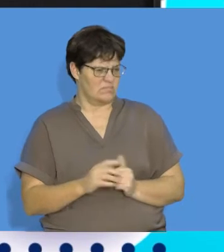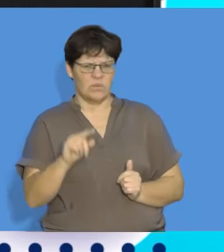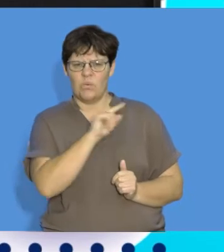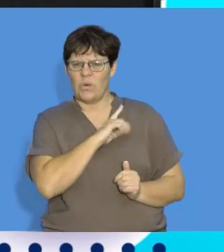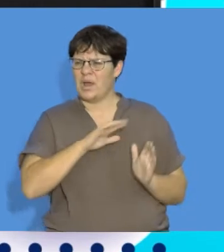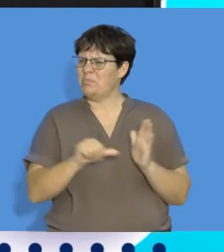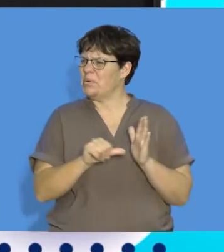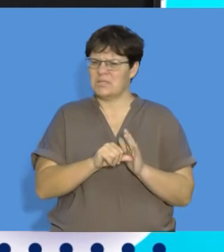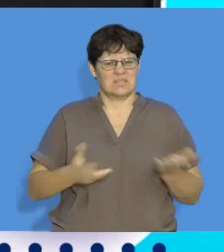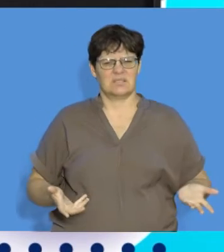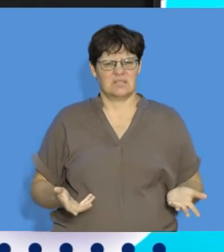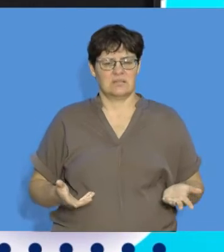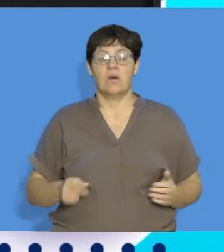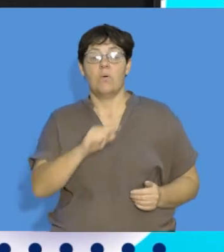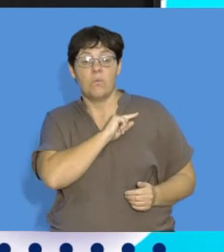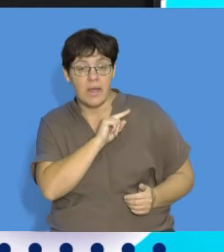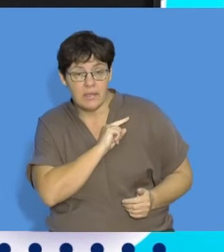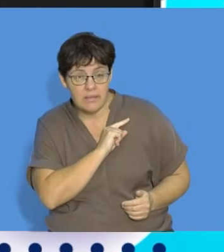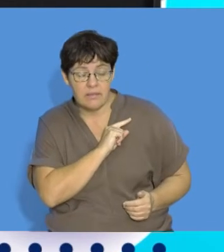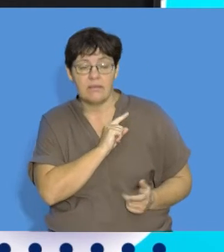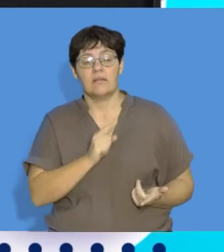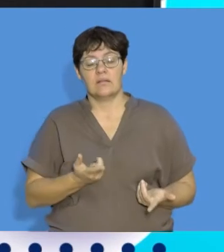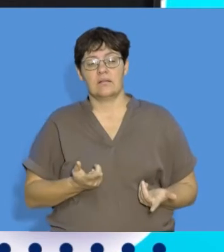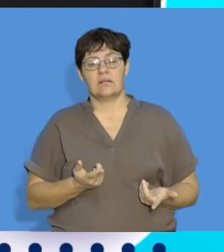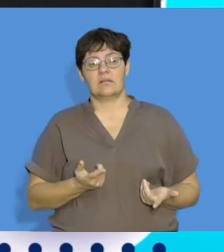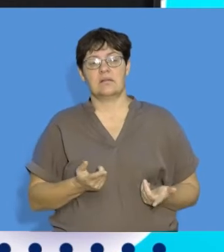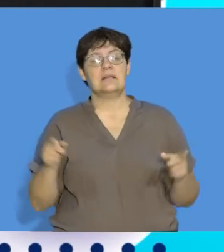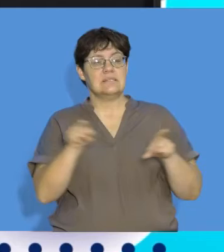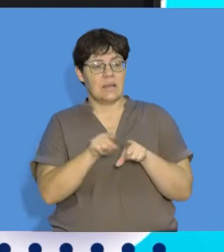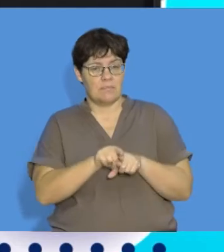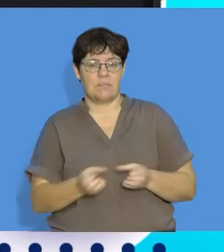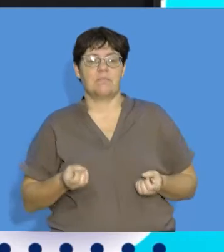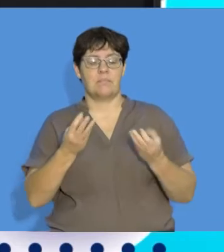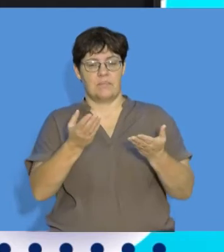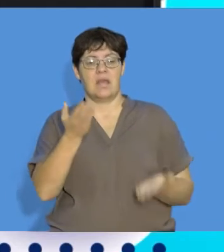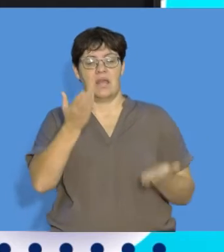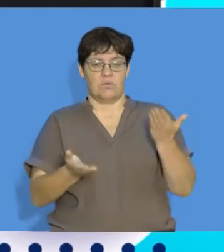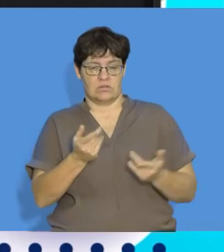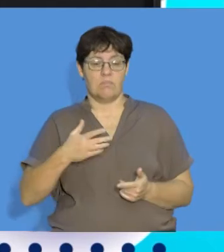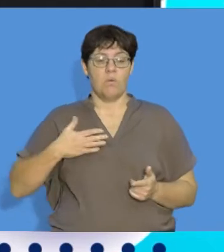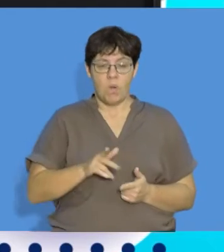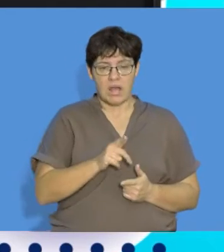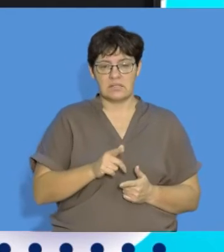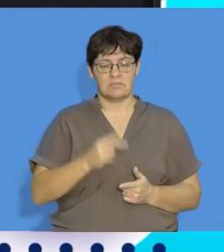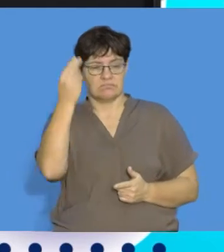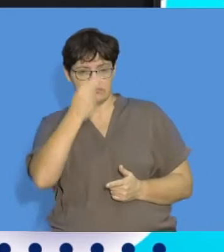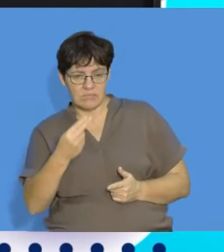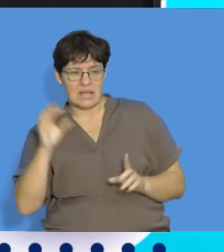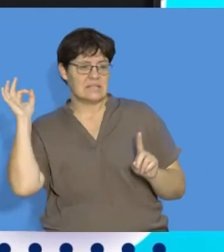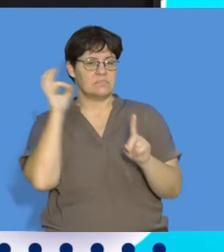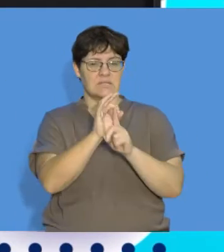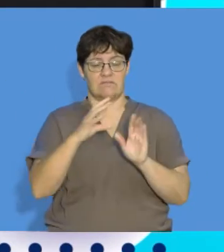is important because just as I give you the equation and I want you to sketch a specific graph for me, you